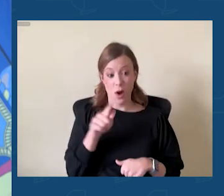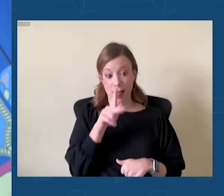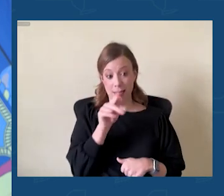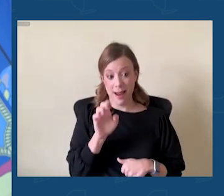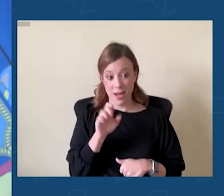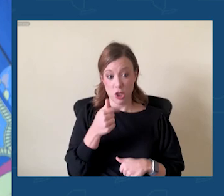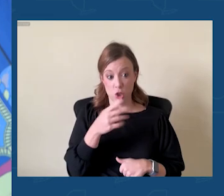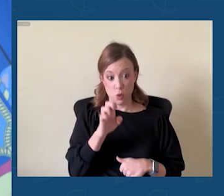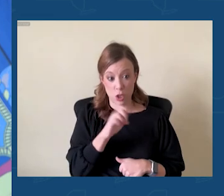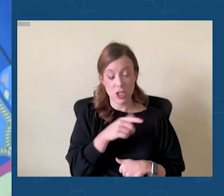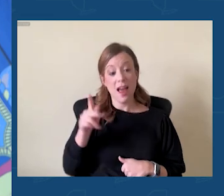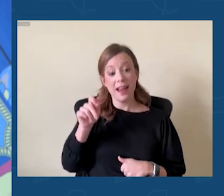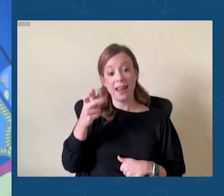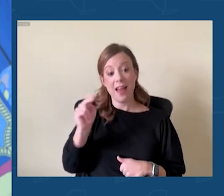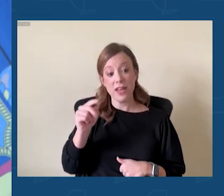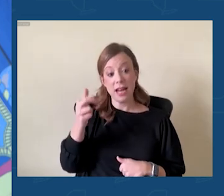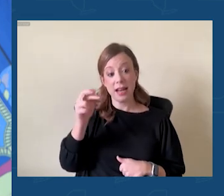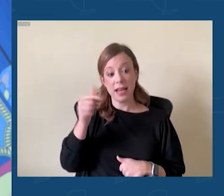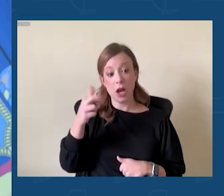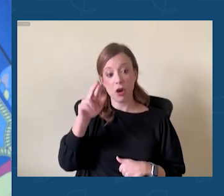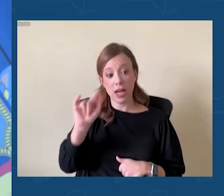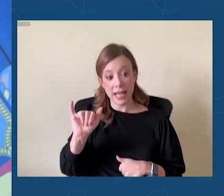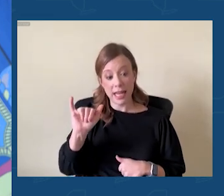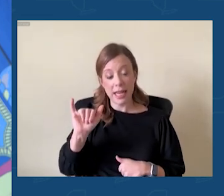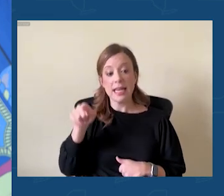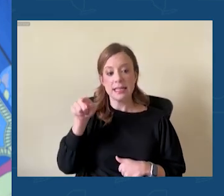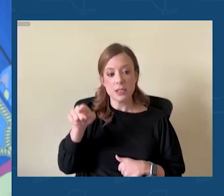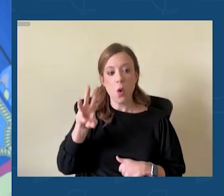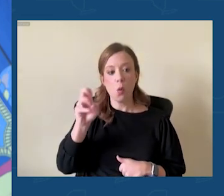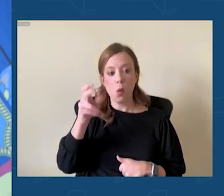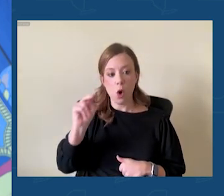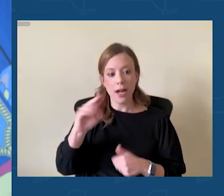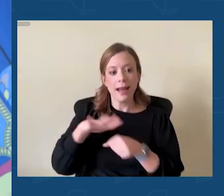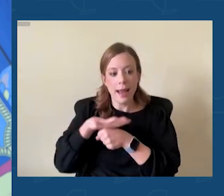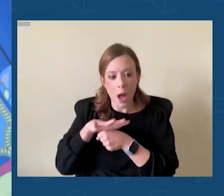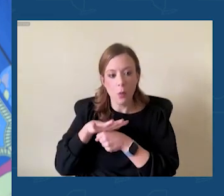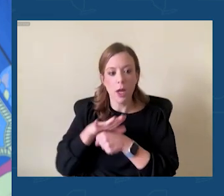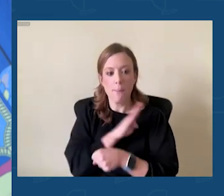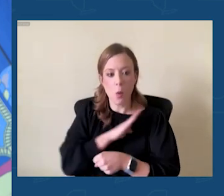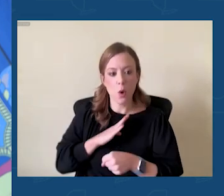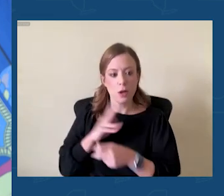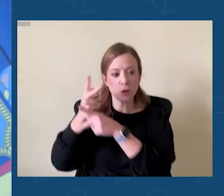Kevin Garrity, the chair of the Warren County Board of Supervisors, has joined us. Kevin.